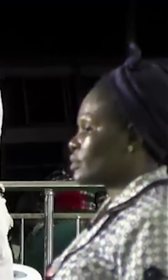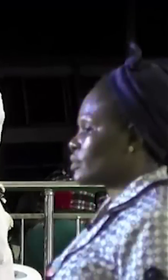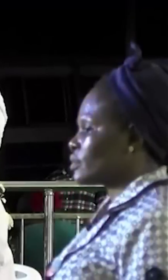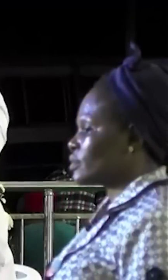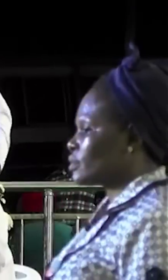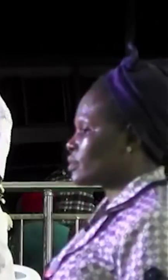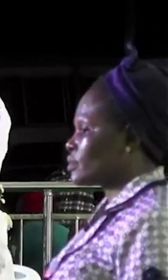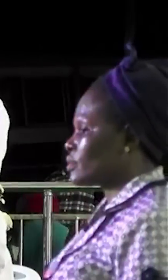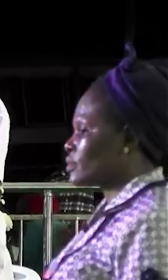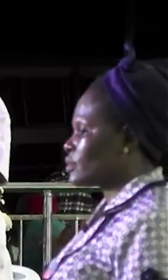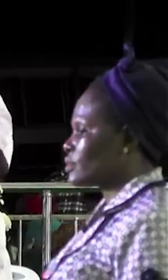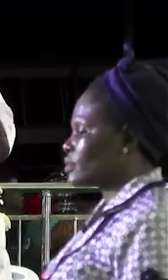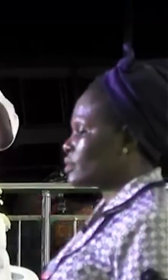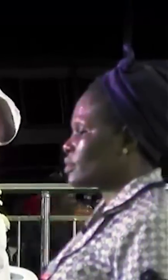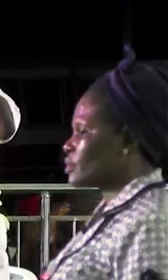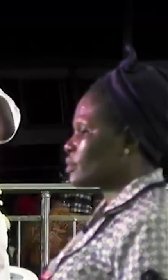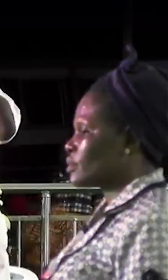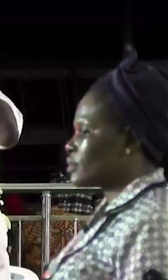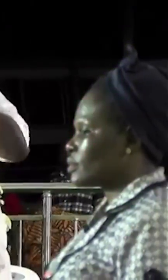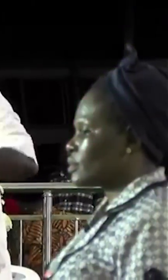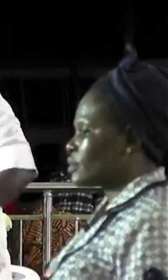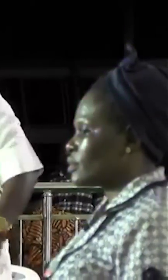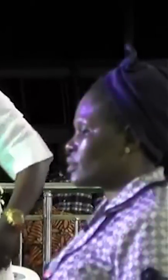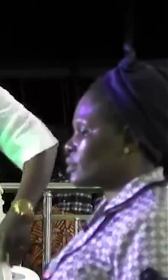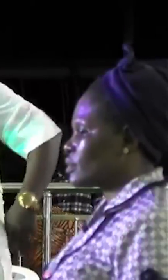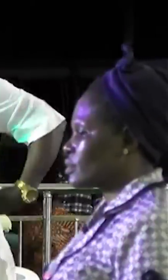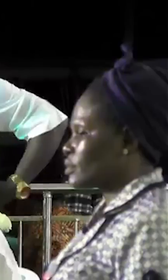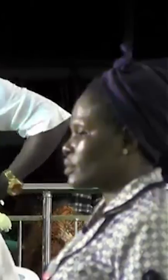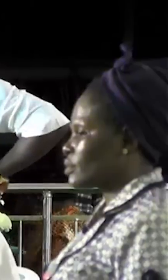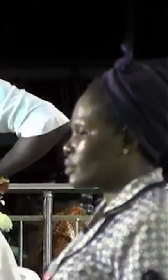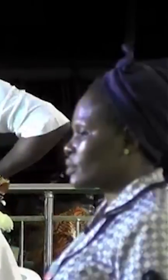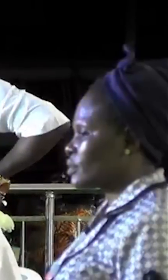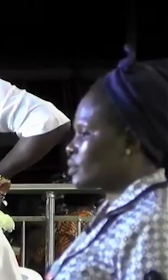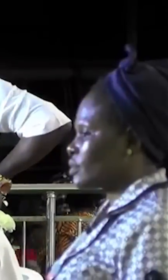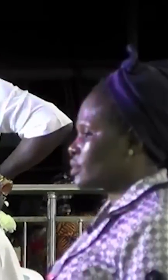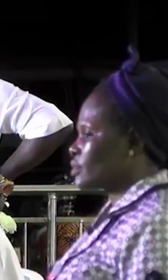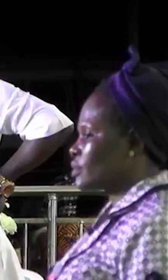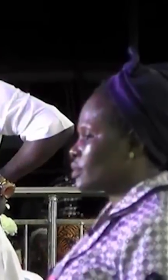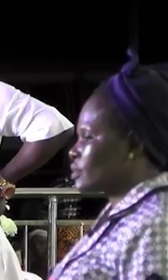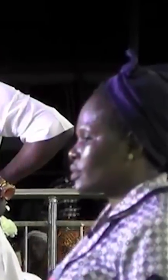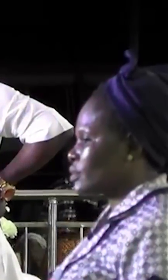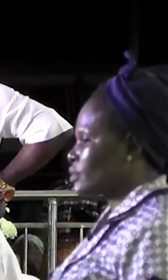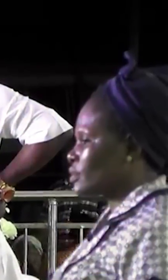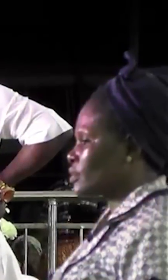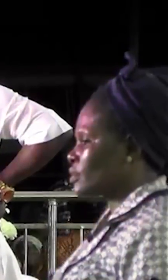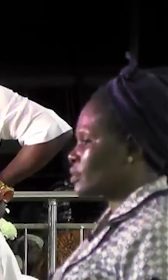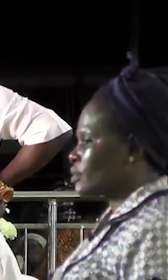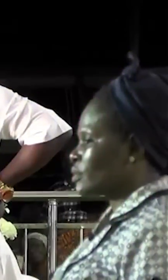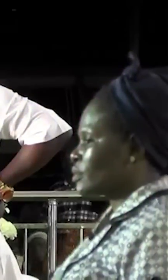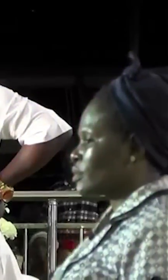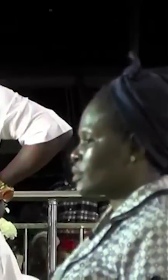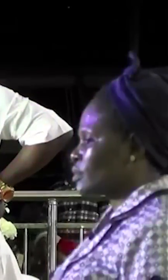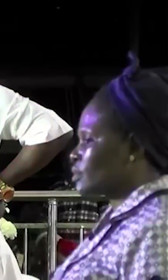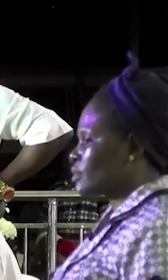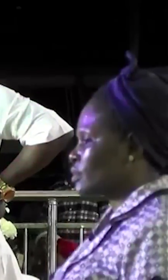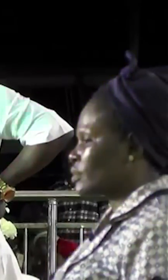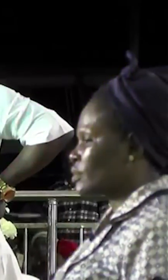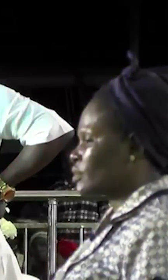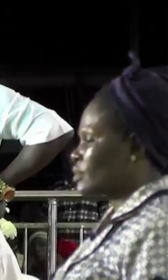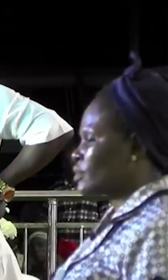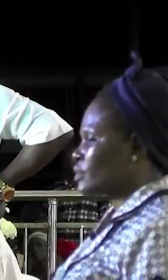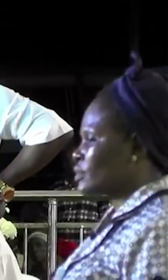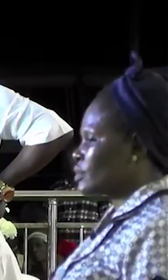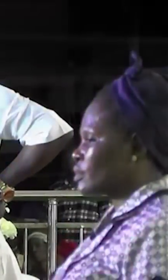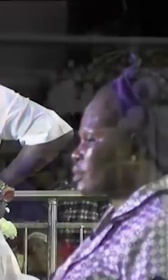BabaSebioba did two things in my life, in my family. When I was preparing for my son to do his wedding